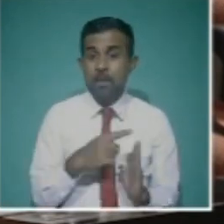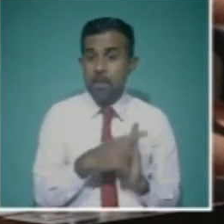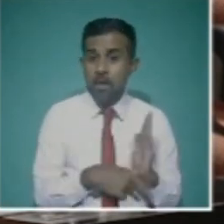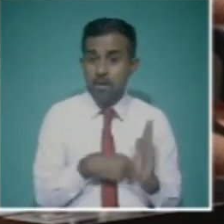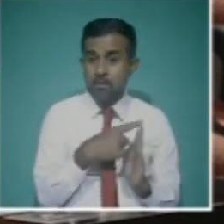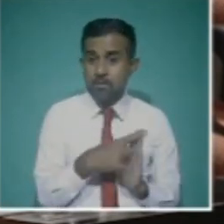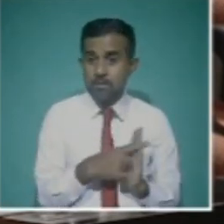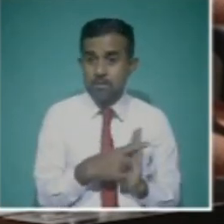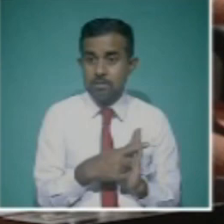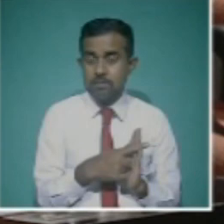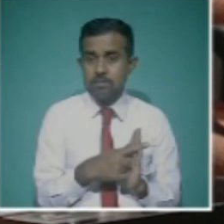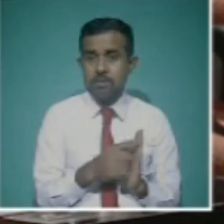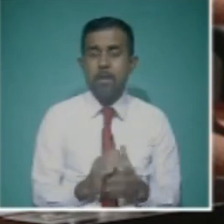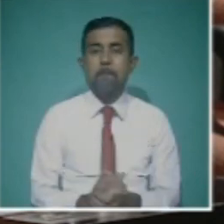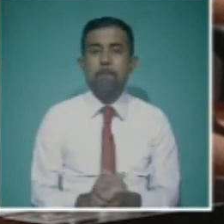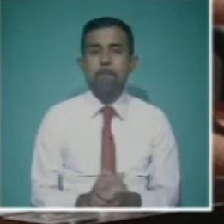of this